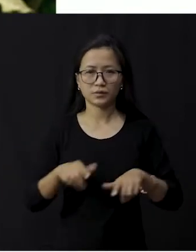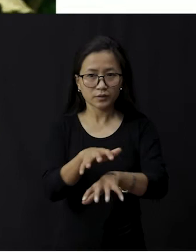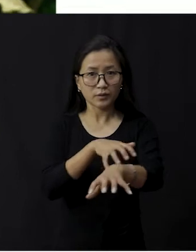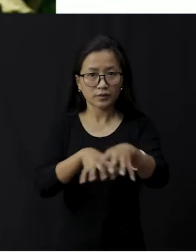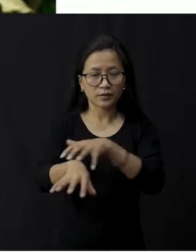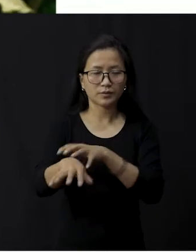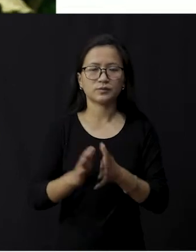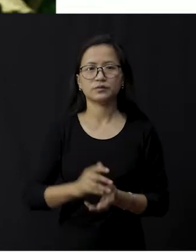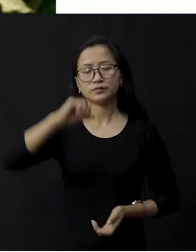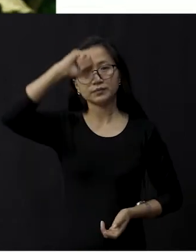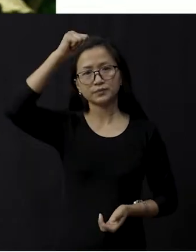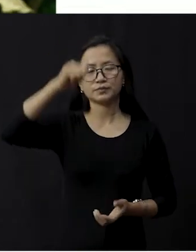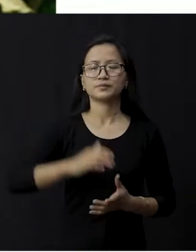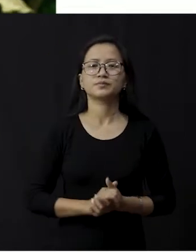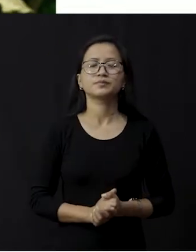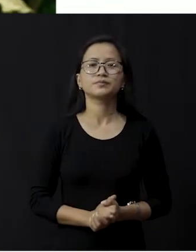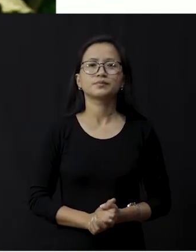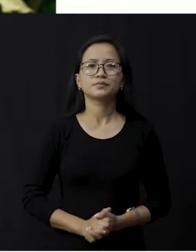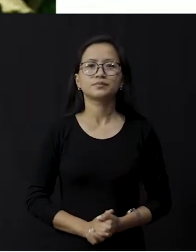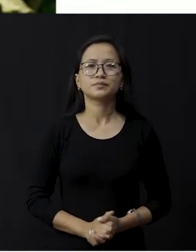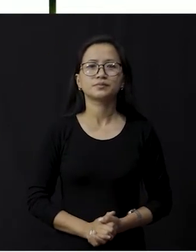of India, okay?